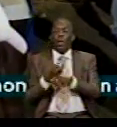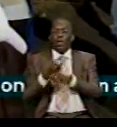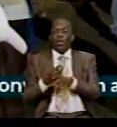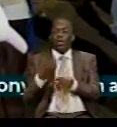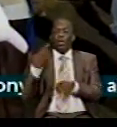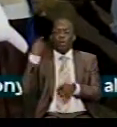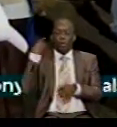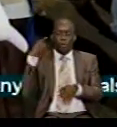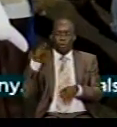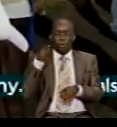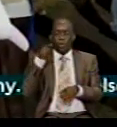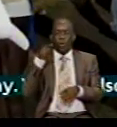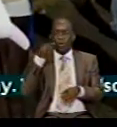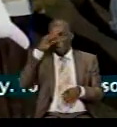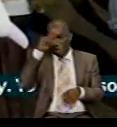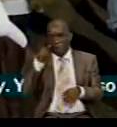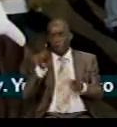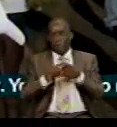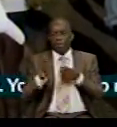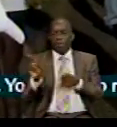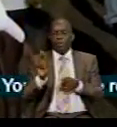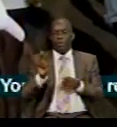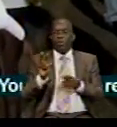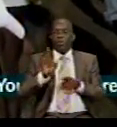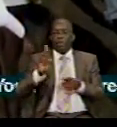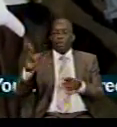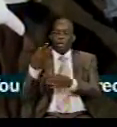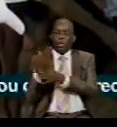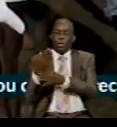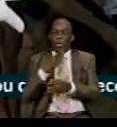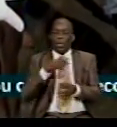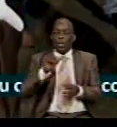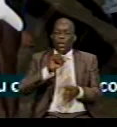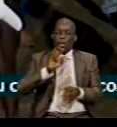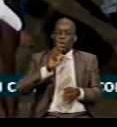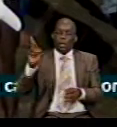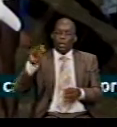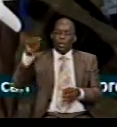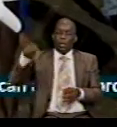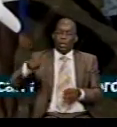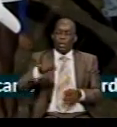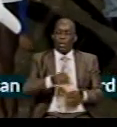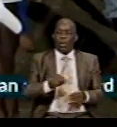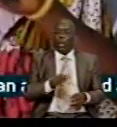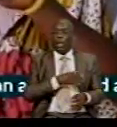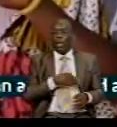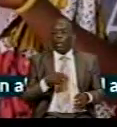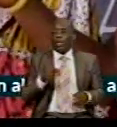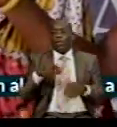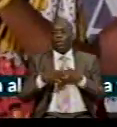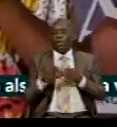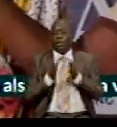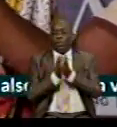right leg. But after the prayer of the man of God today, something happened, and he is here to testify.